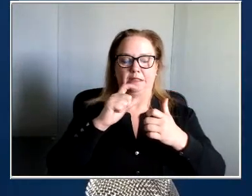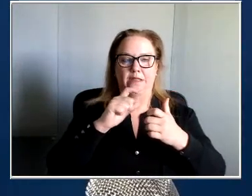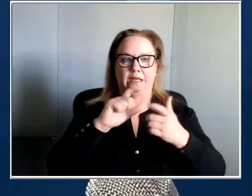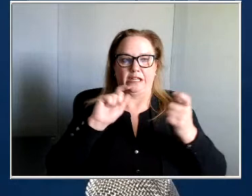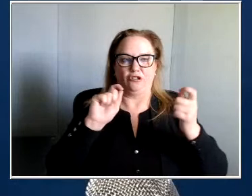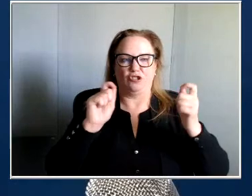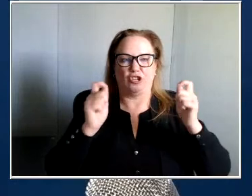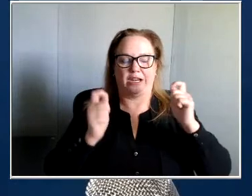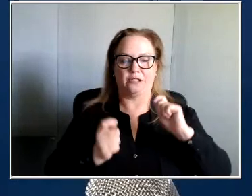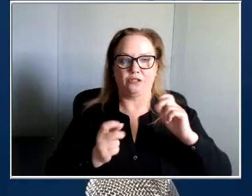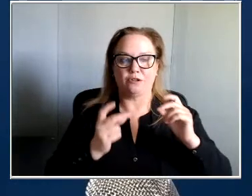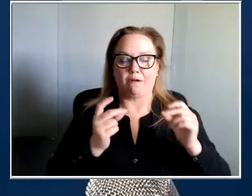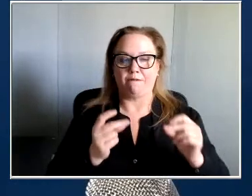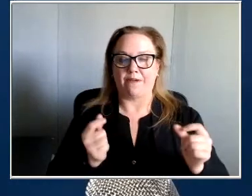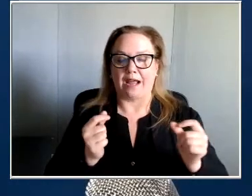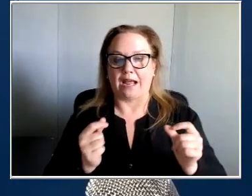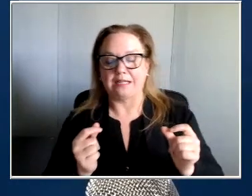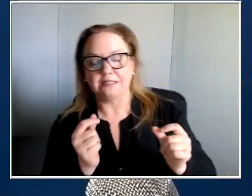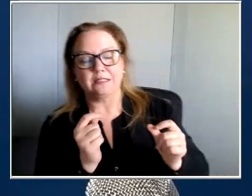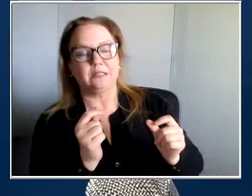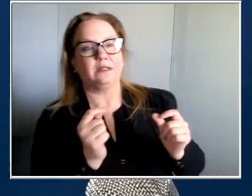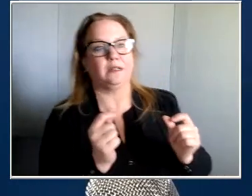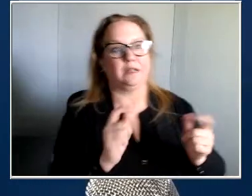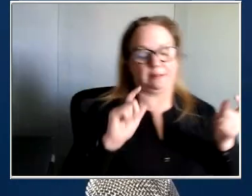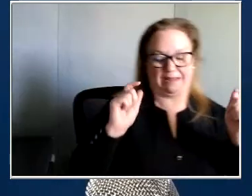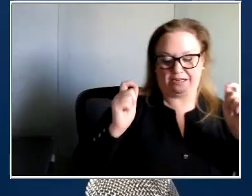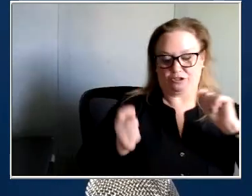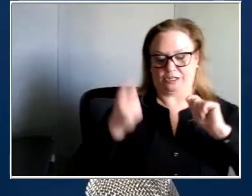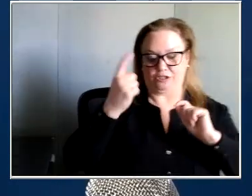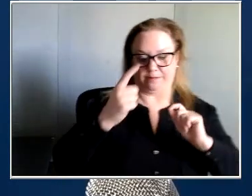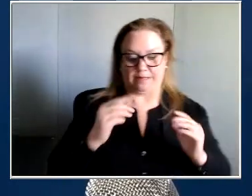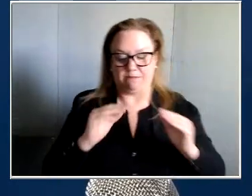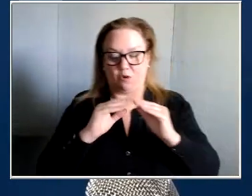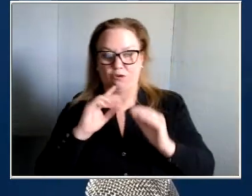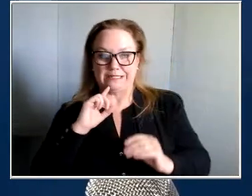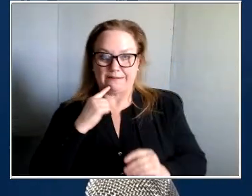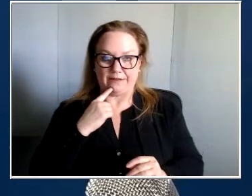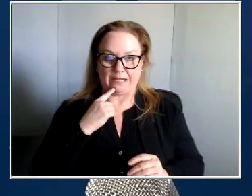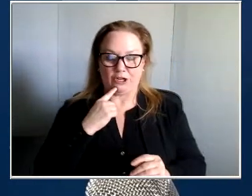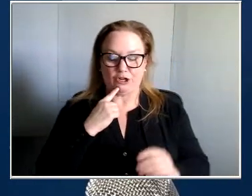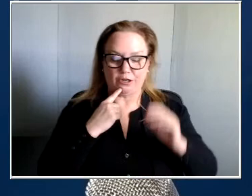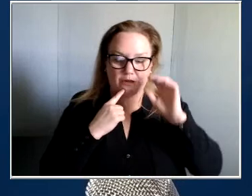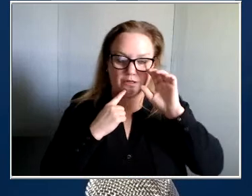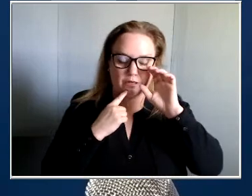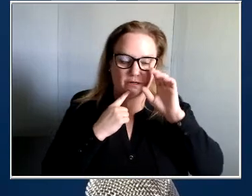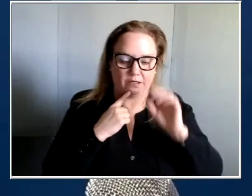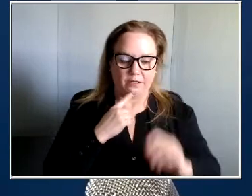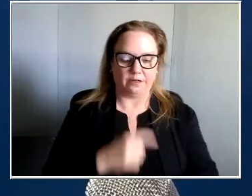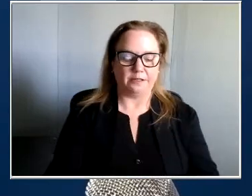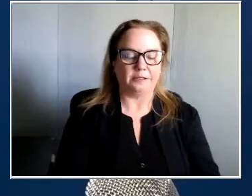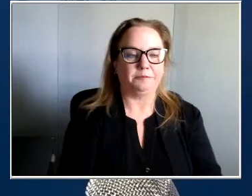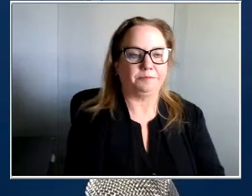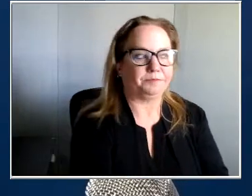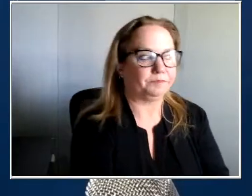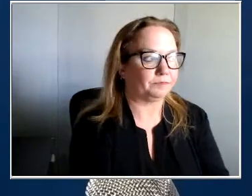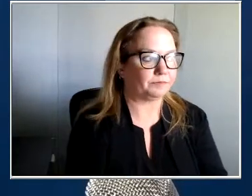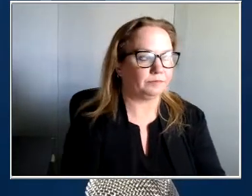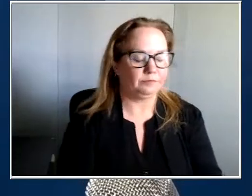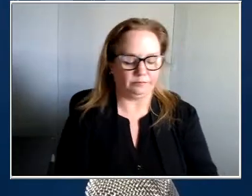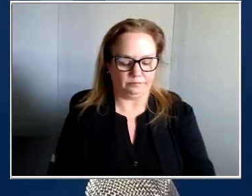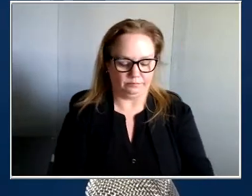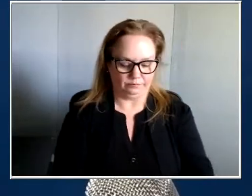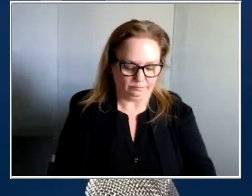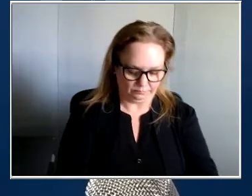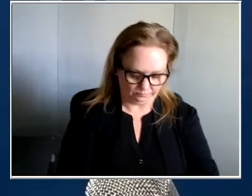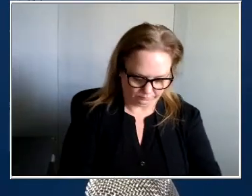that it may mutate into something more severe or less recognized by our immune systems. We just have to be on guard against that.